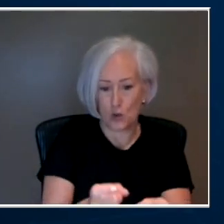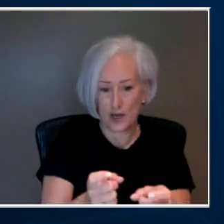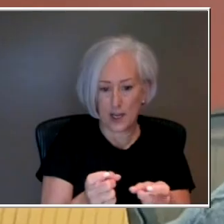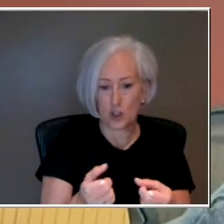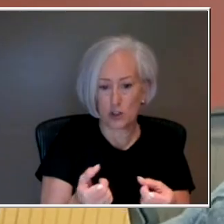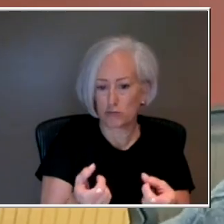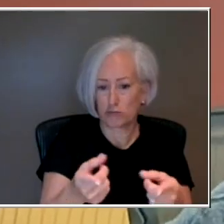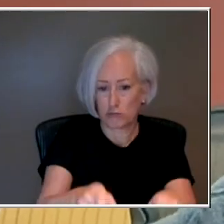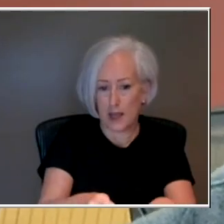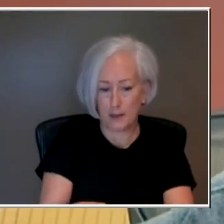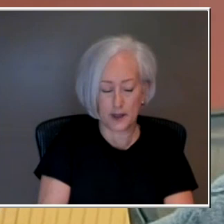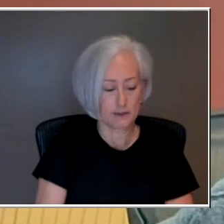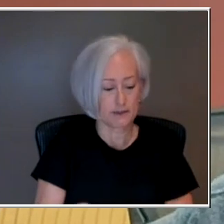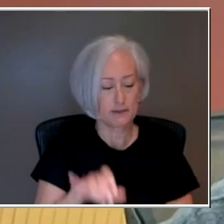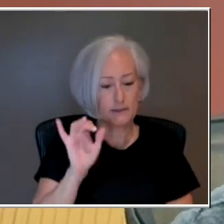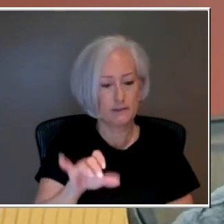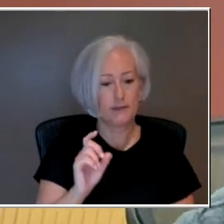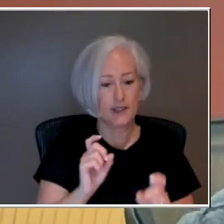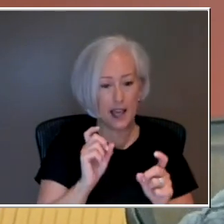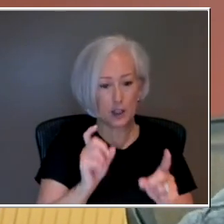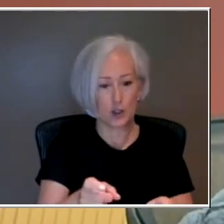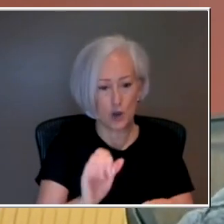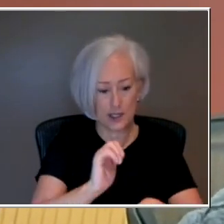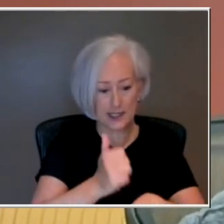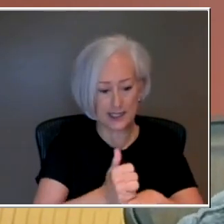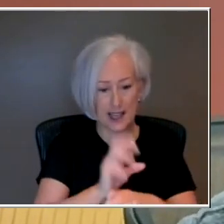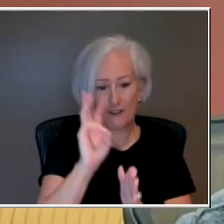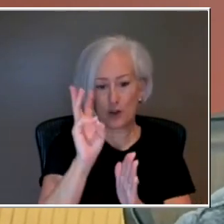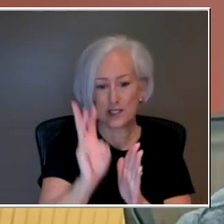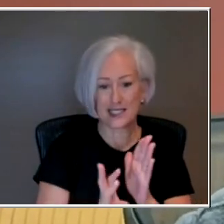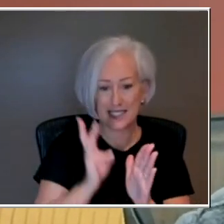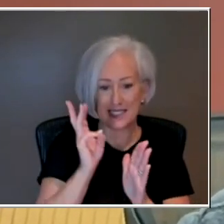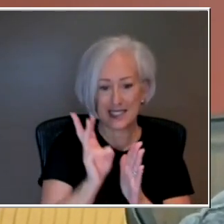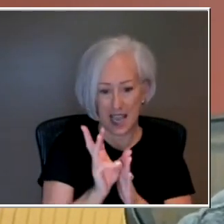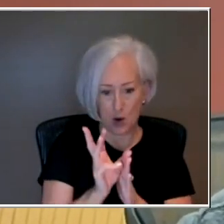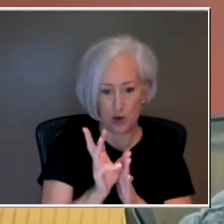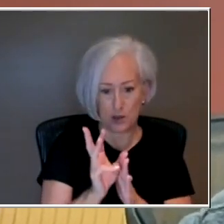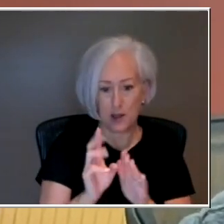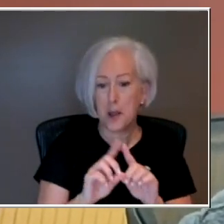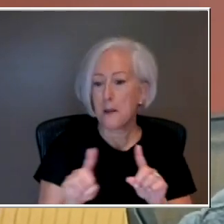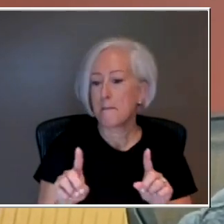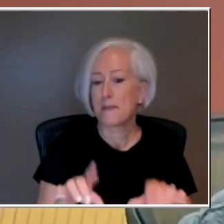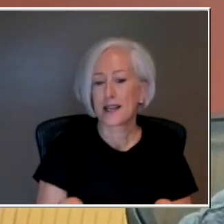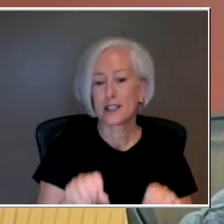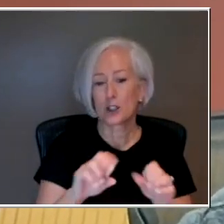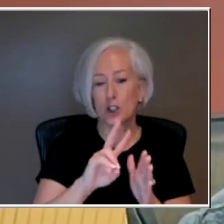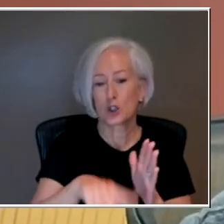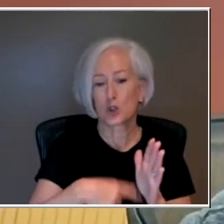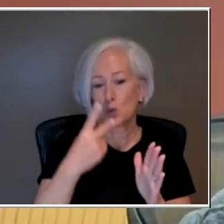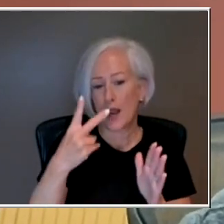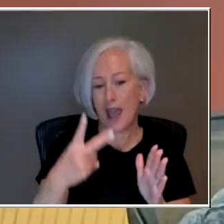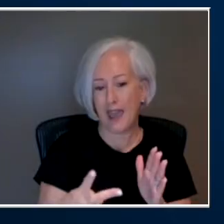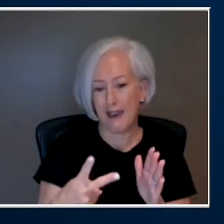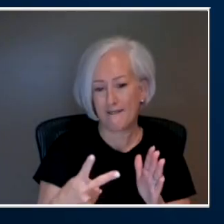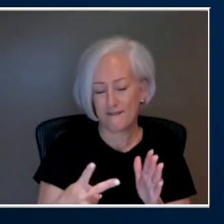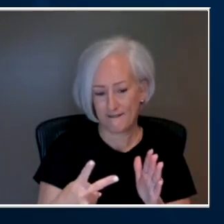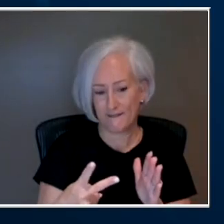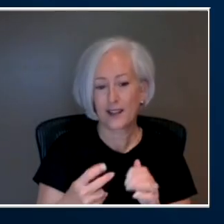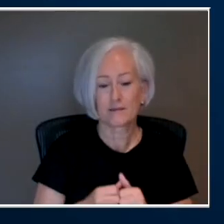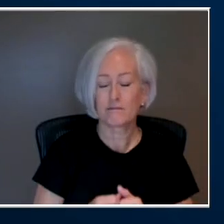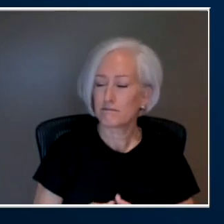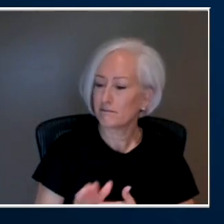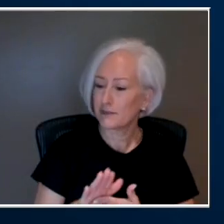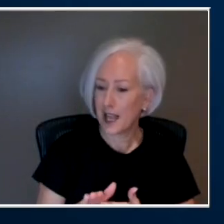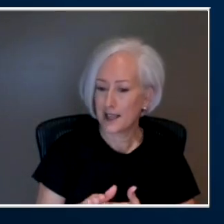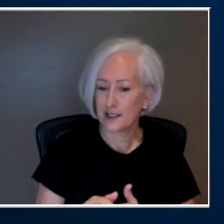The actual donation was scheduled for about 6 hours, but ended up only taking about 2.5. Nice. And then